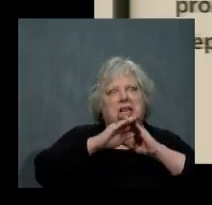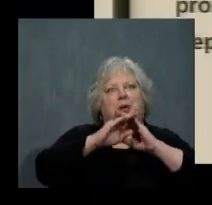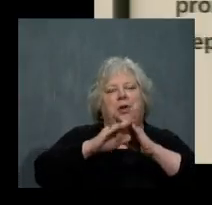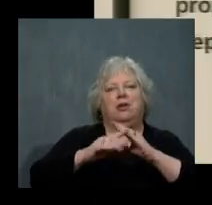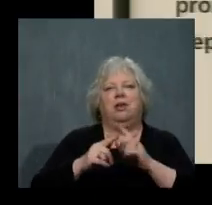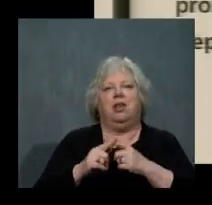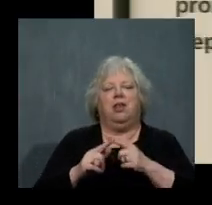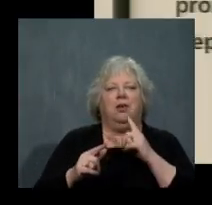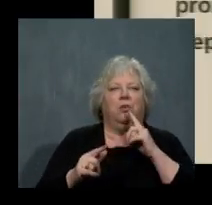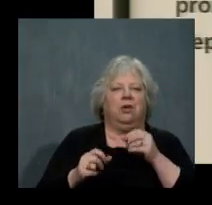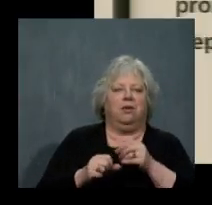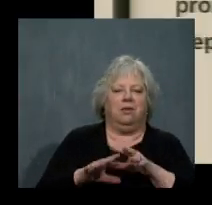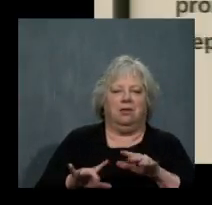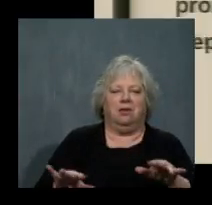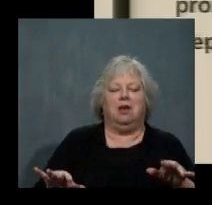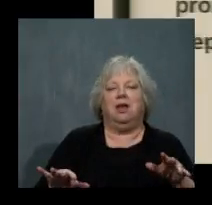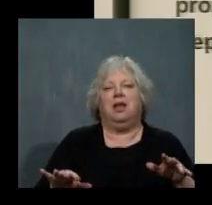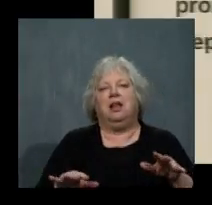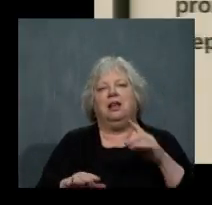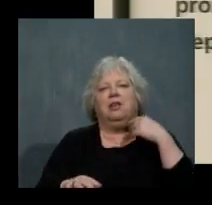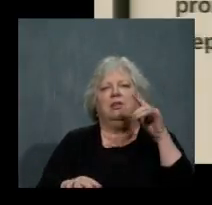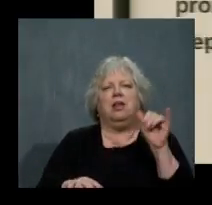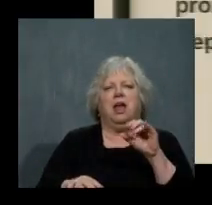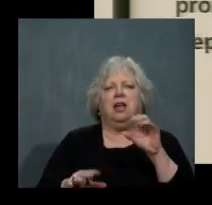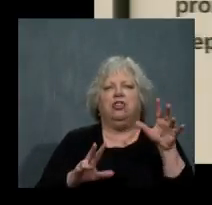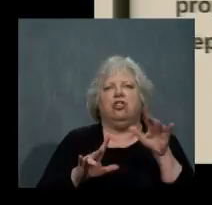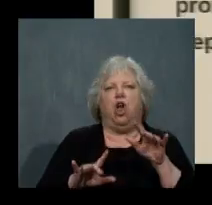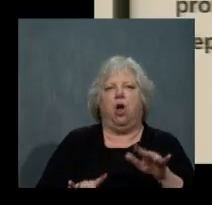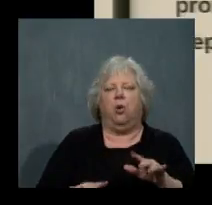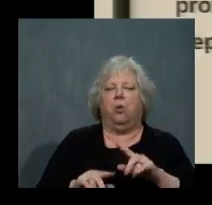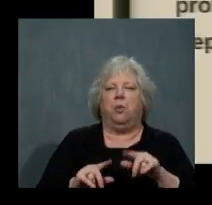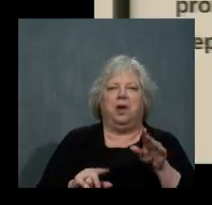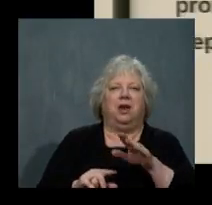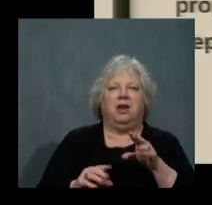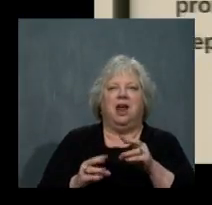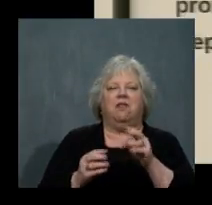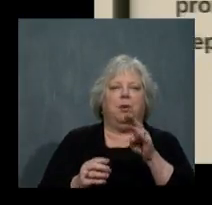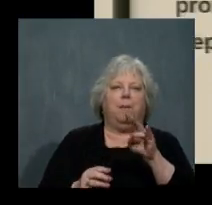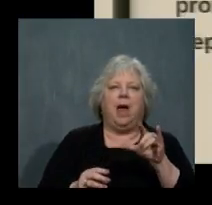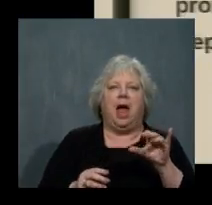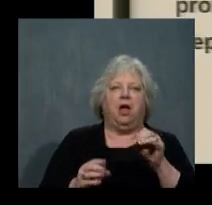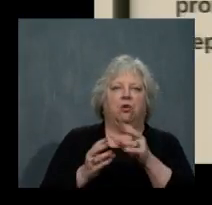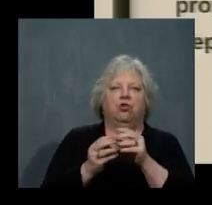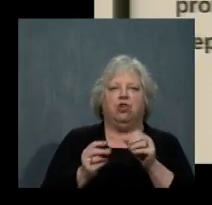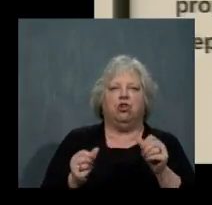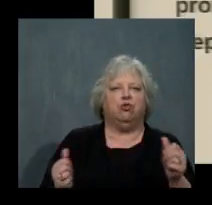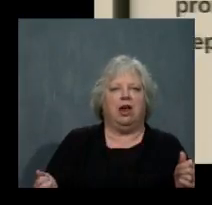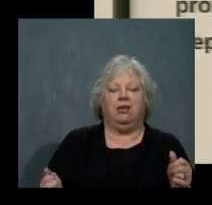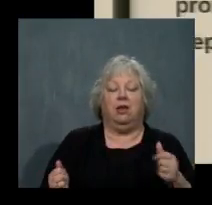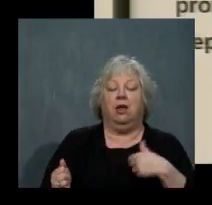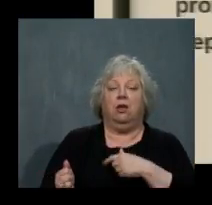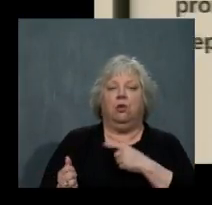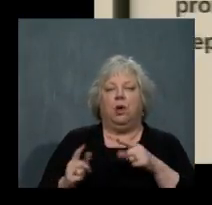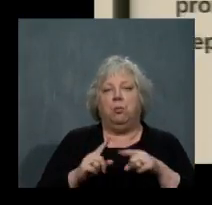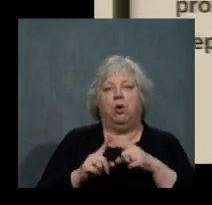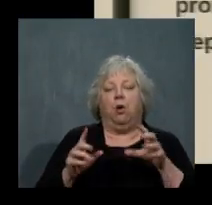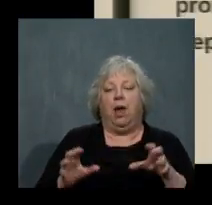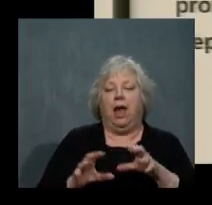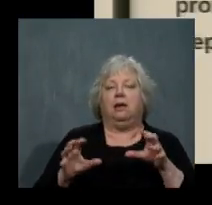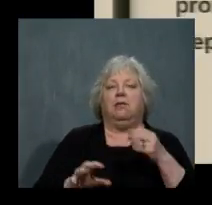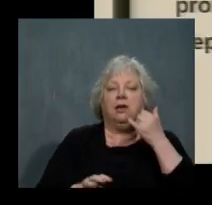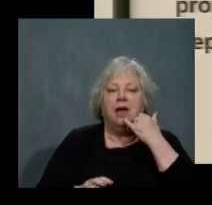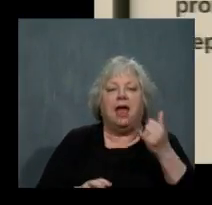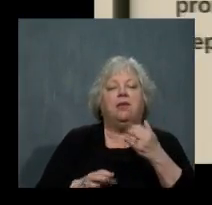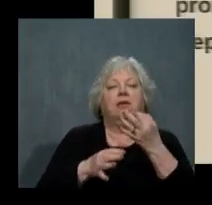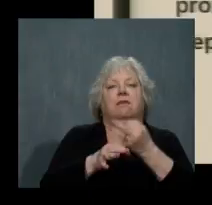snowed. It never biodegrades. So we proactively, based upon getting these calls, we proactively asked